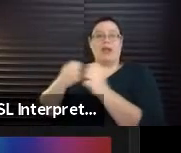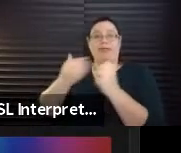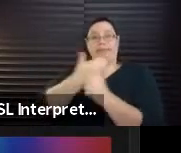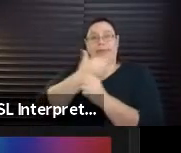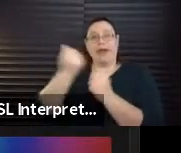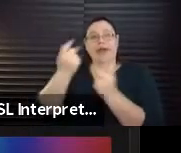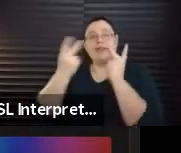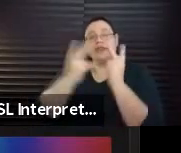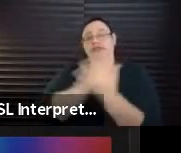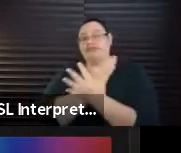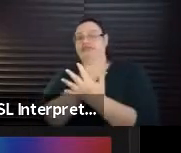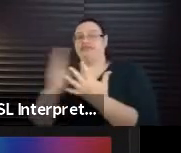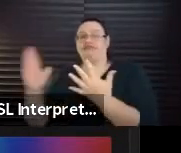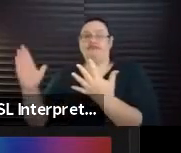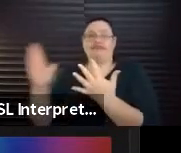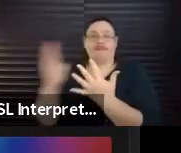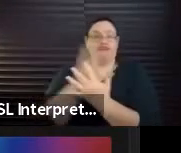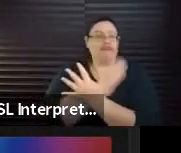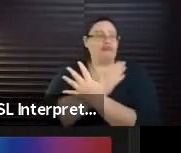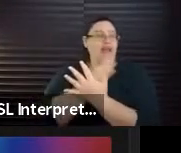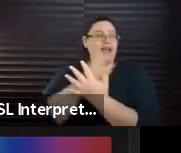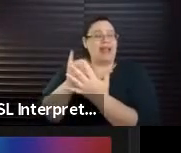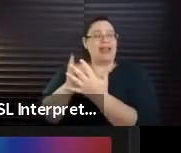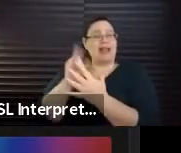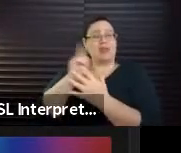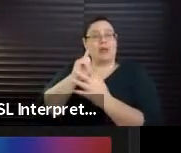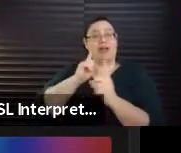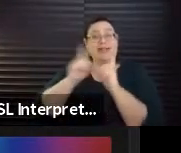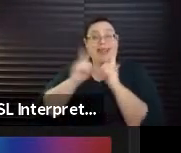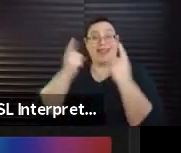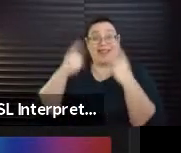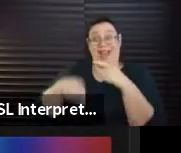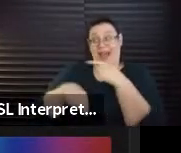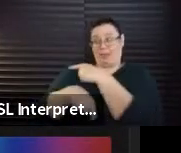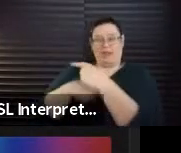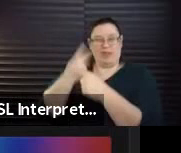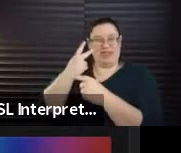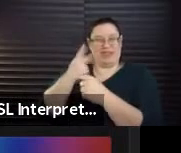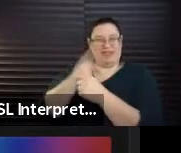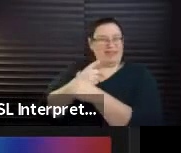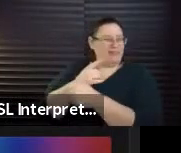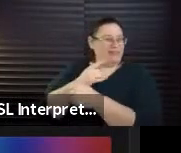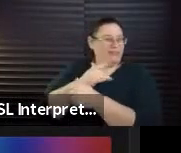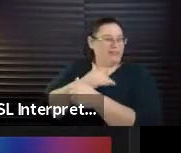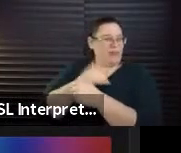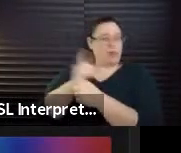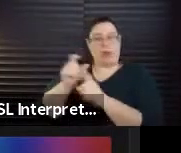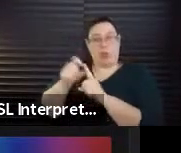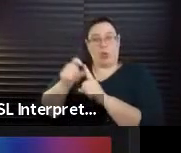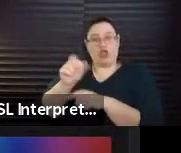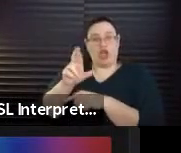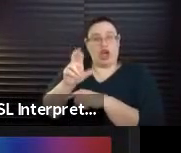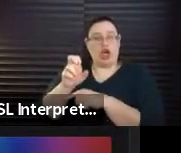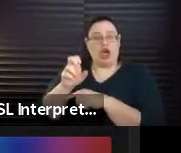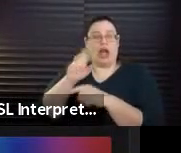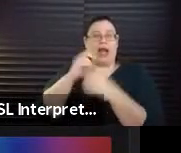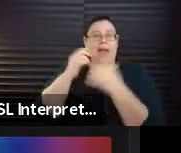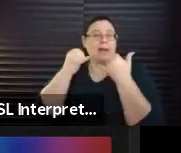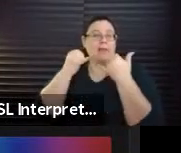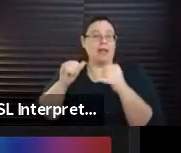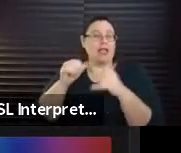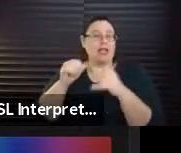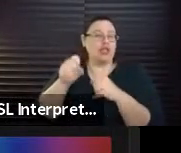visual readout, and you can see that this is where the dialogue would be. That's where the pops typically are, is where your words are. And I'm just going to play that back to you for